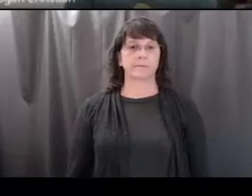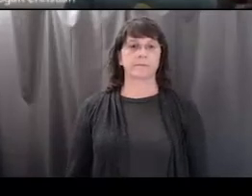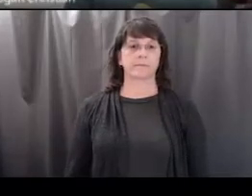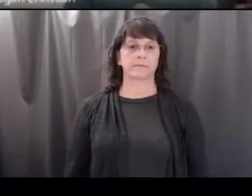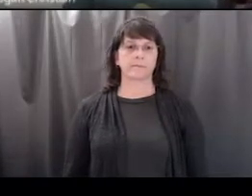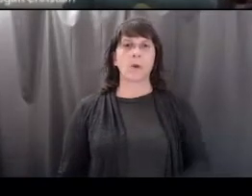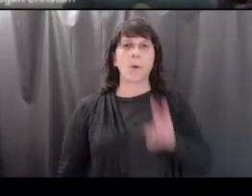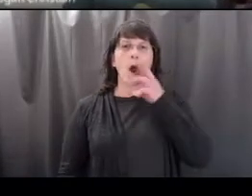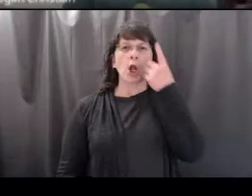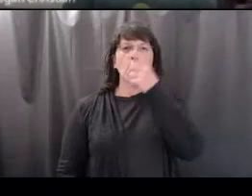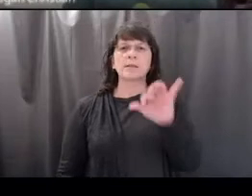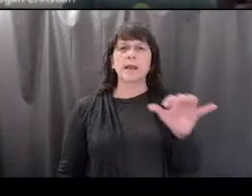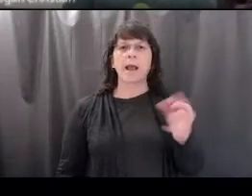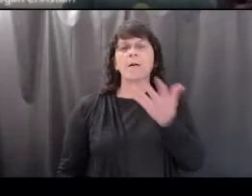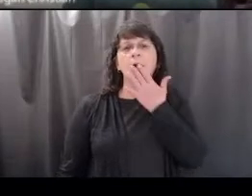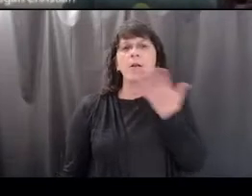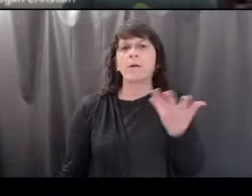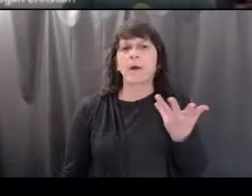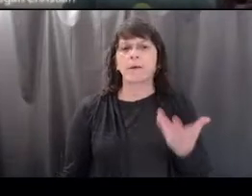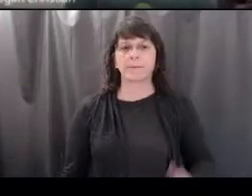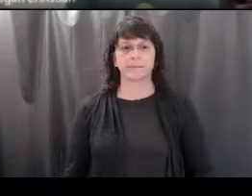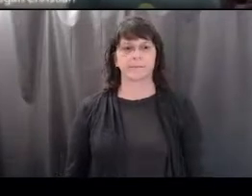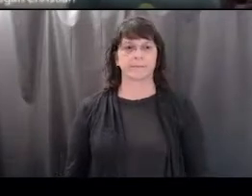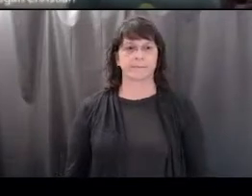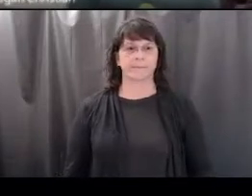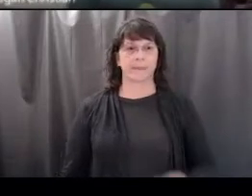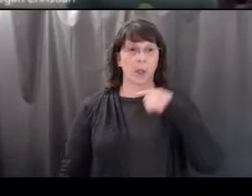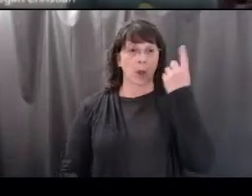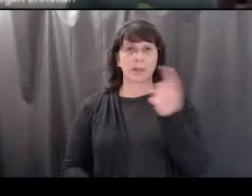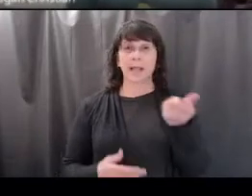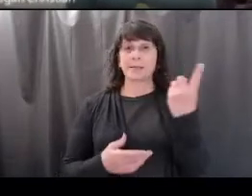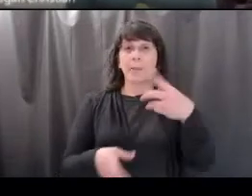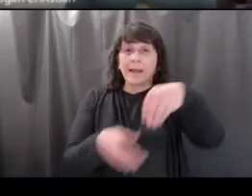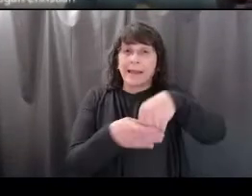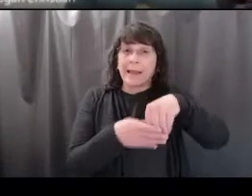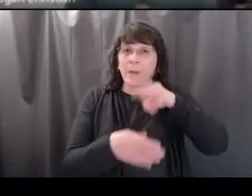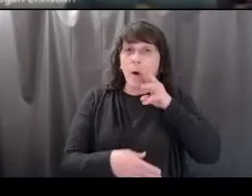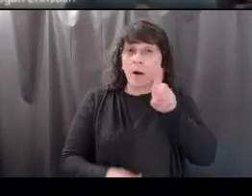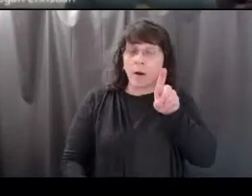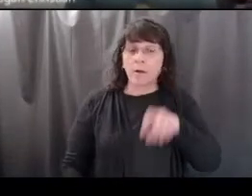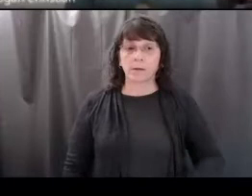What does it look like? What color is it? Does it look like it has anything in it?